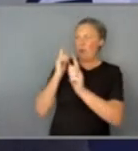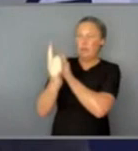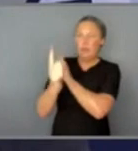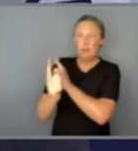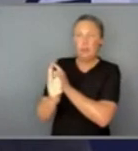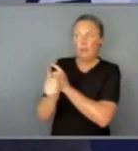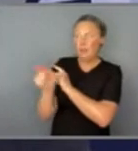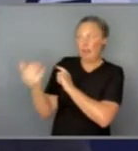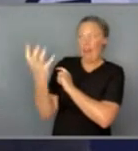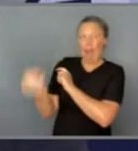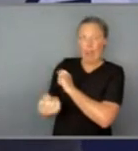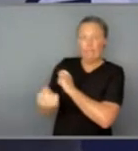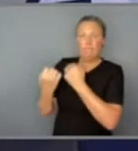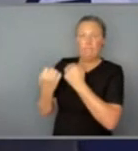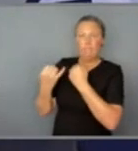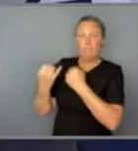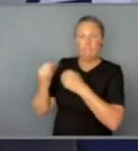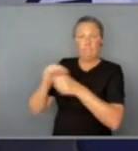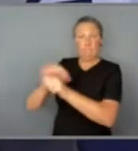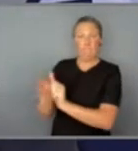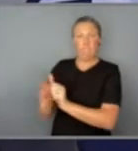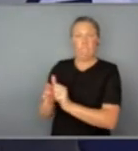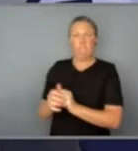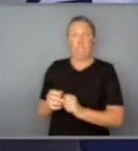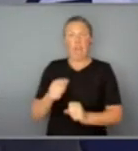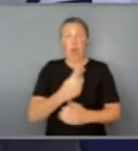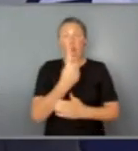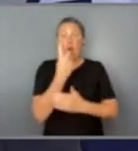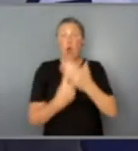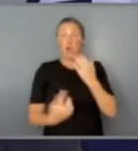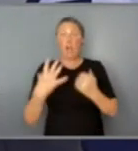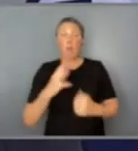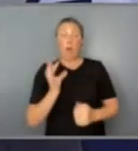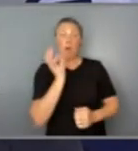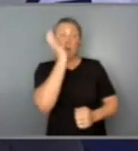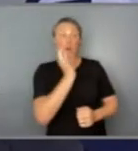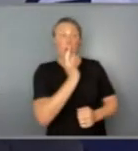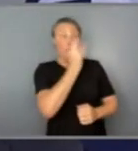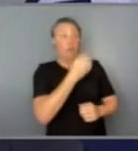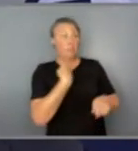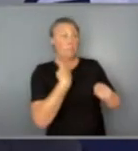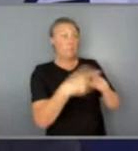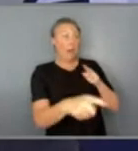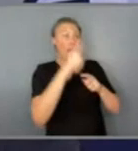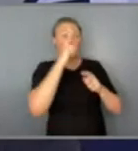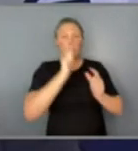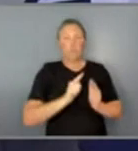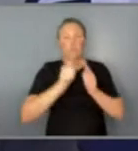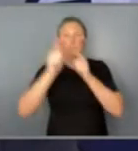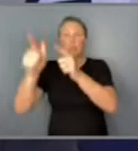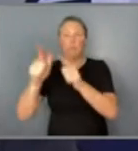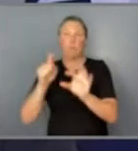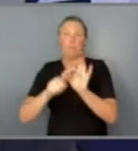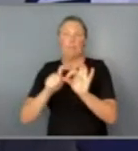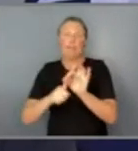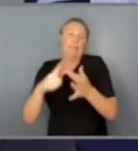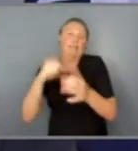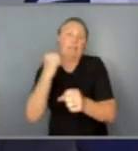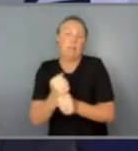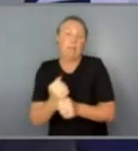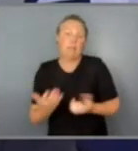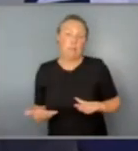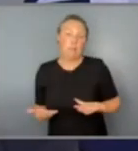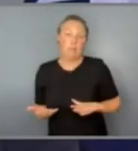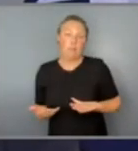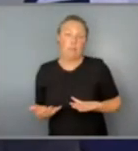contact, they just want to travel to another state. And this is putting unnecessary pressure